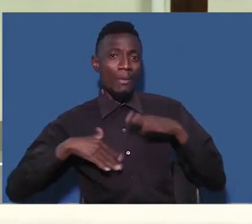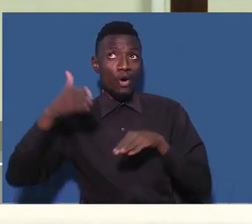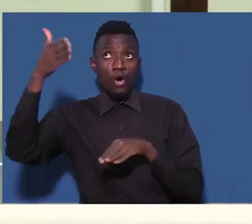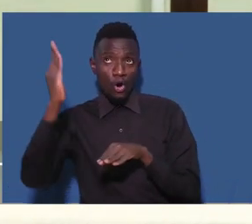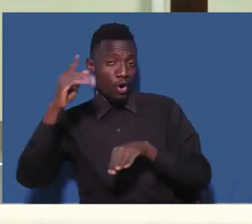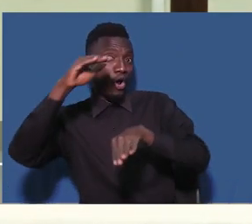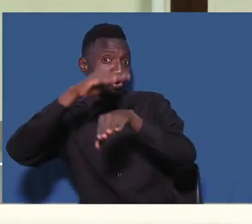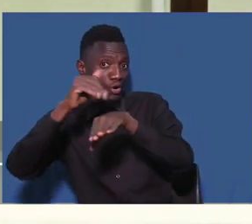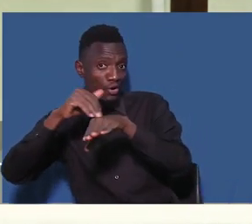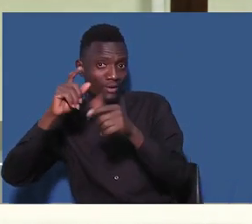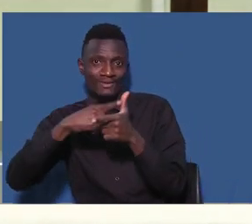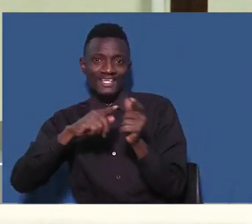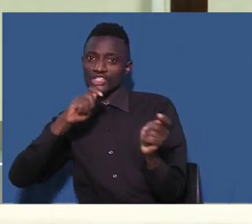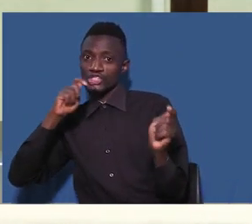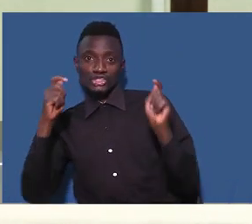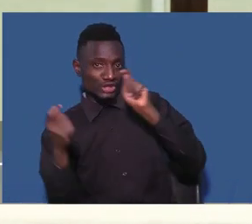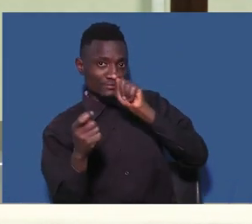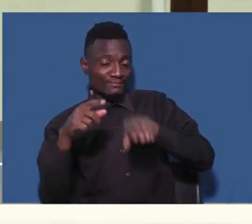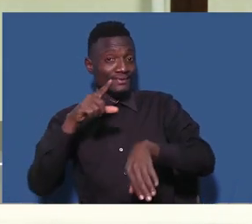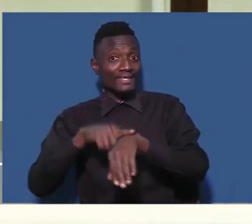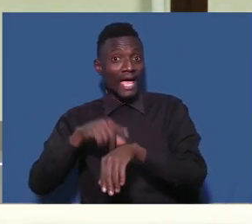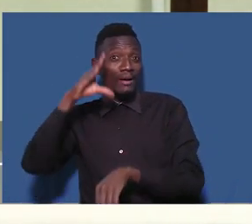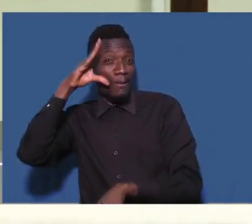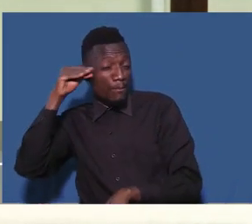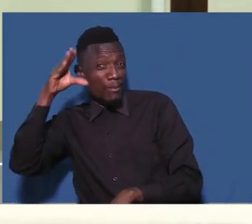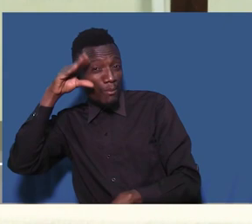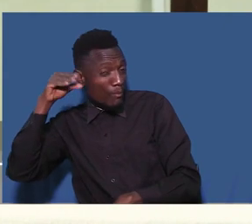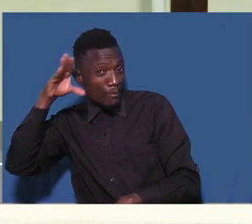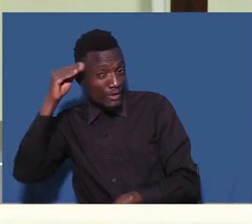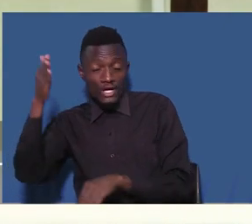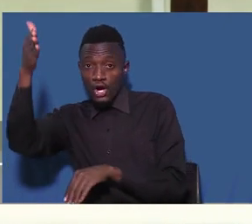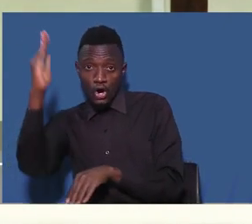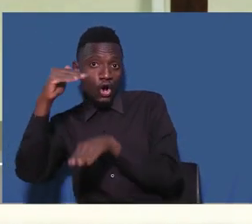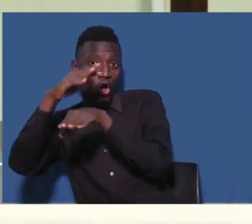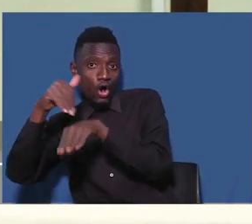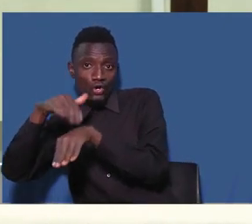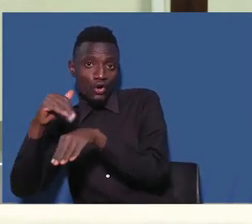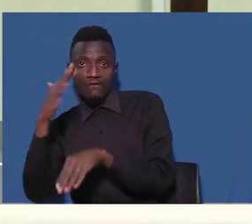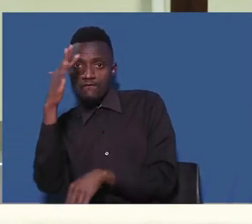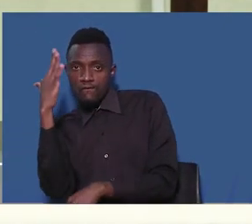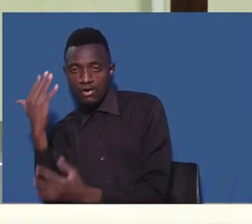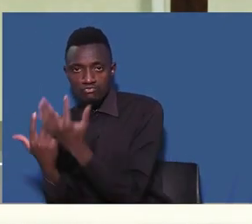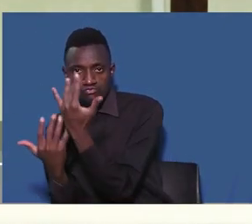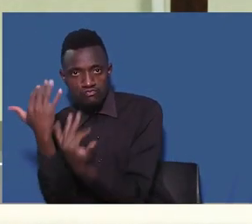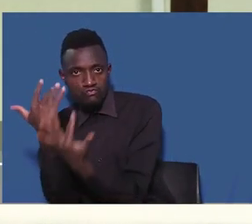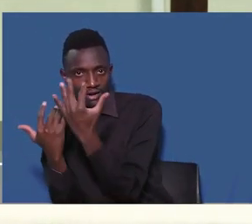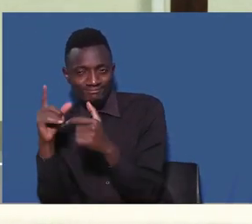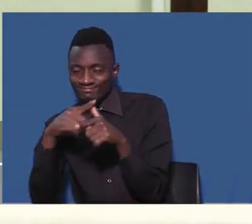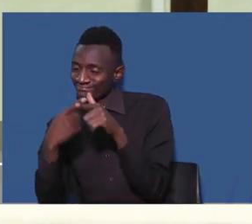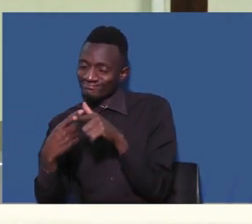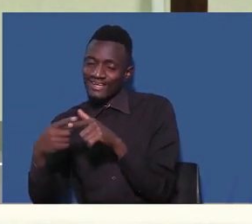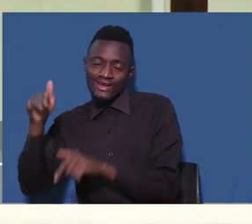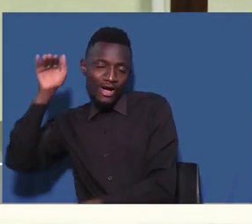God speaks to him at the burning bush in the Old Testament, he had to adjust and leave the sheep and follow God's orders. It